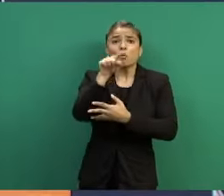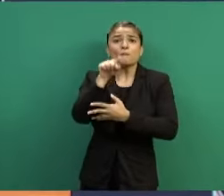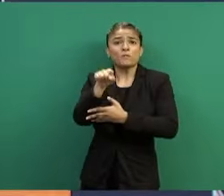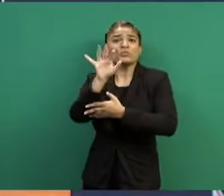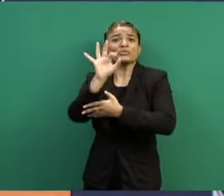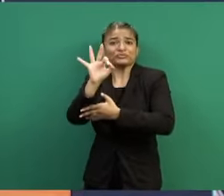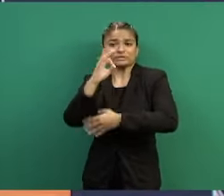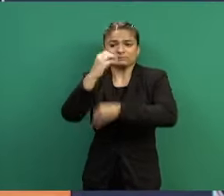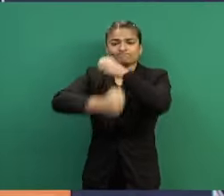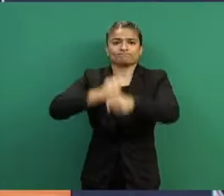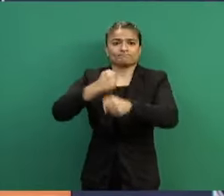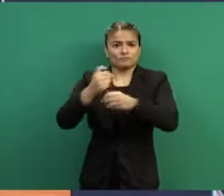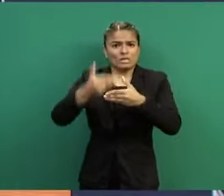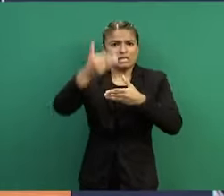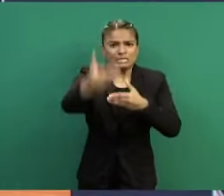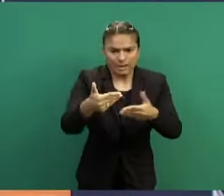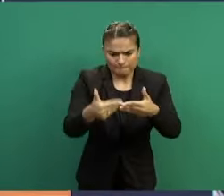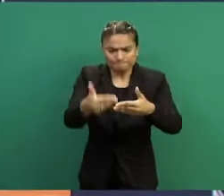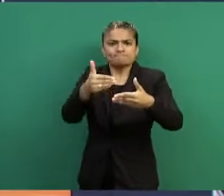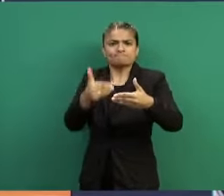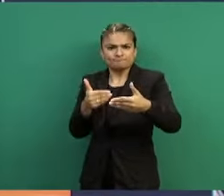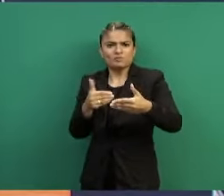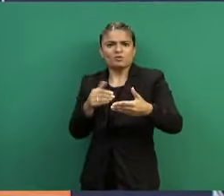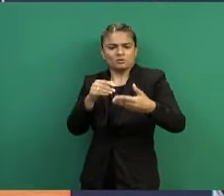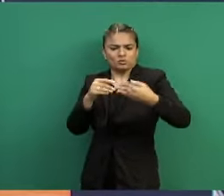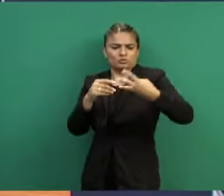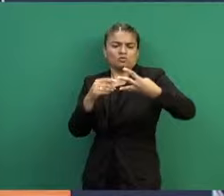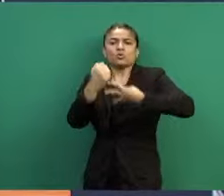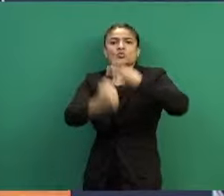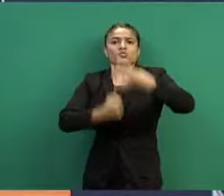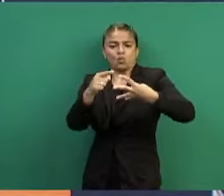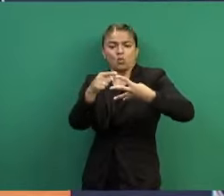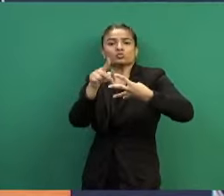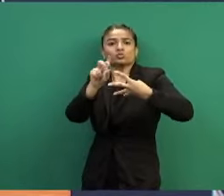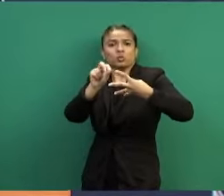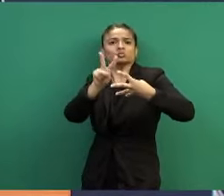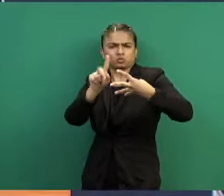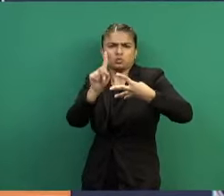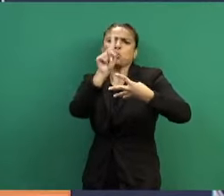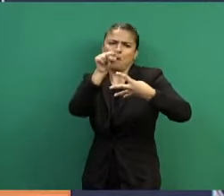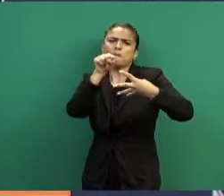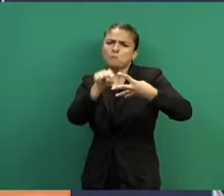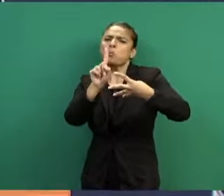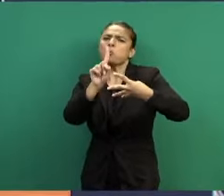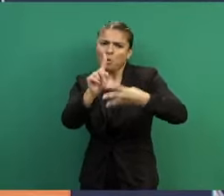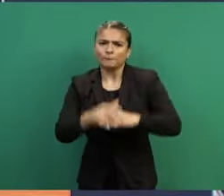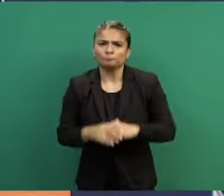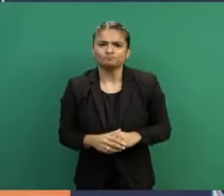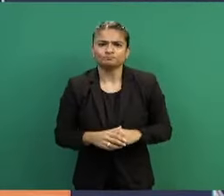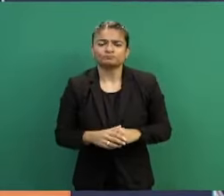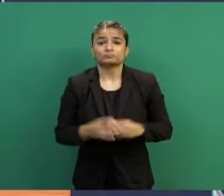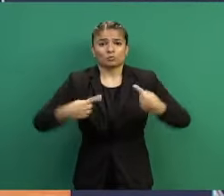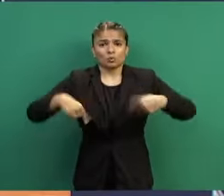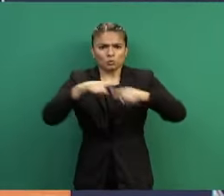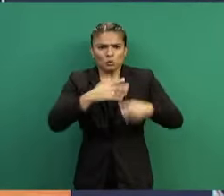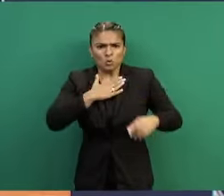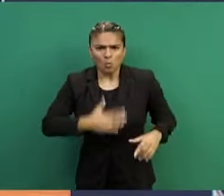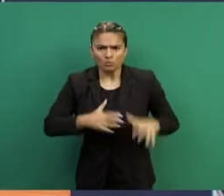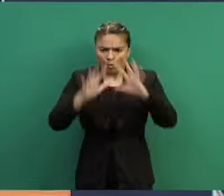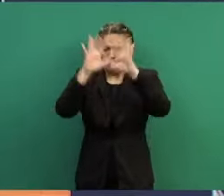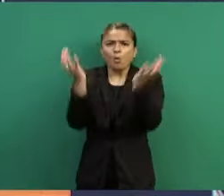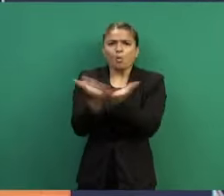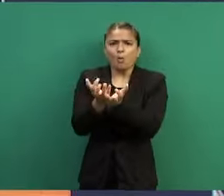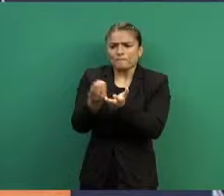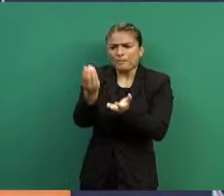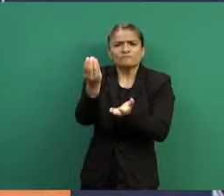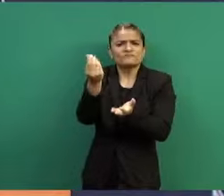in 2022. These tighter global financial conditions will raise the risk